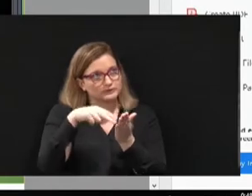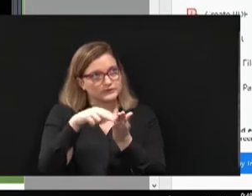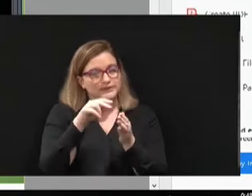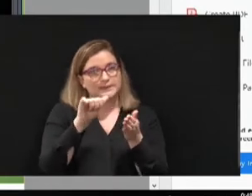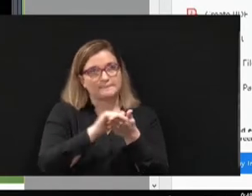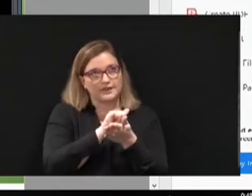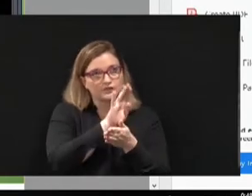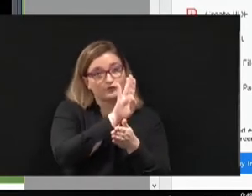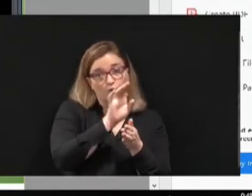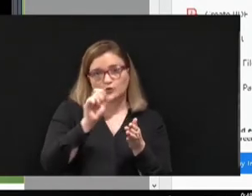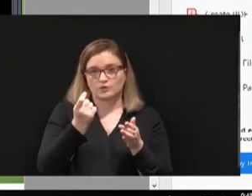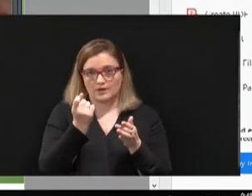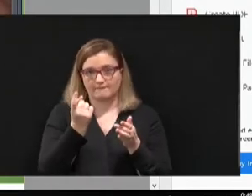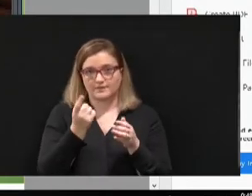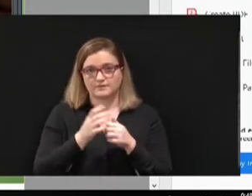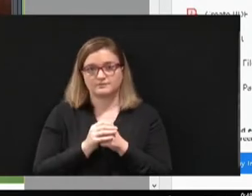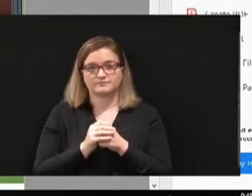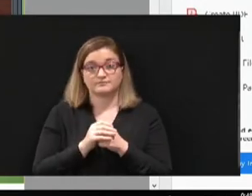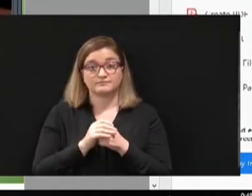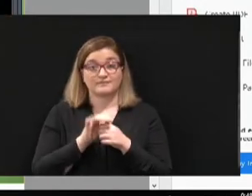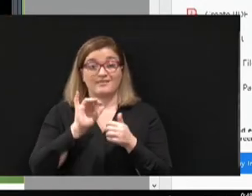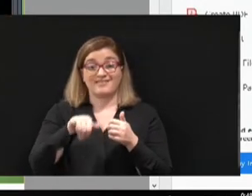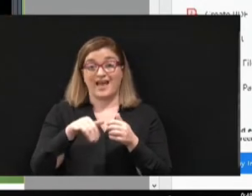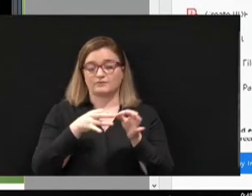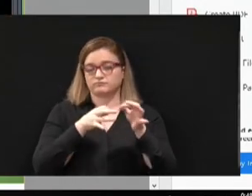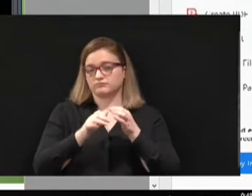brain learns.